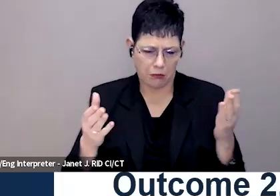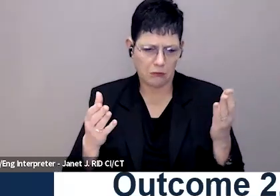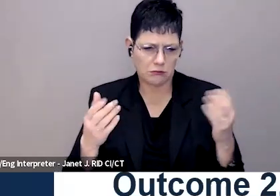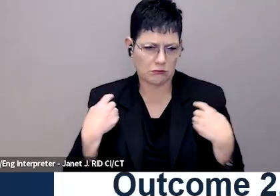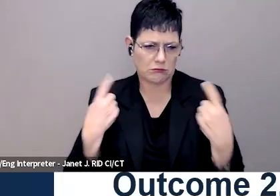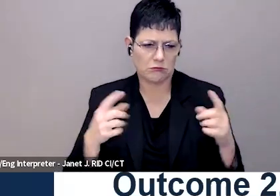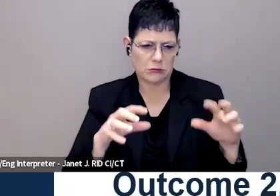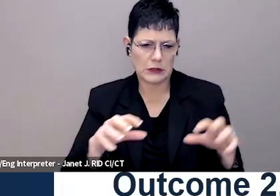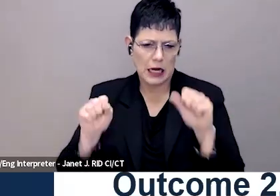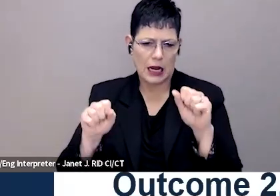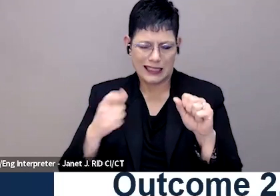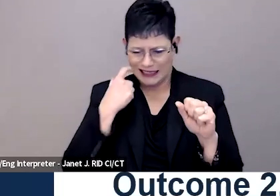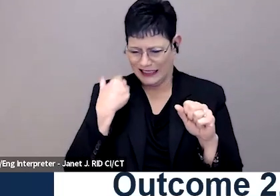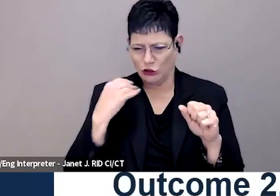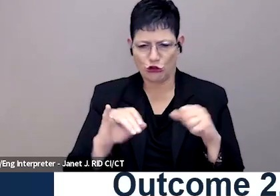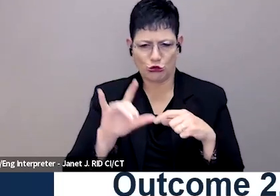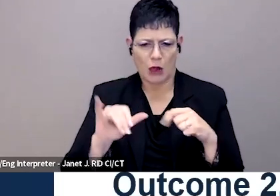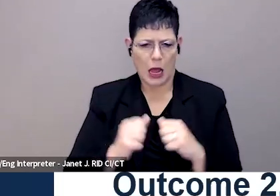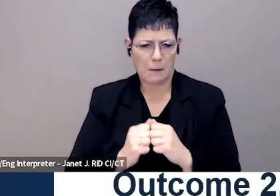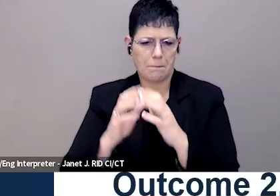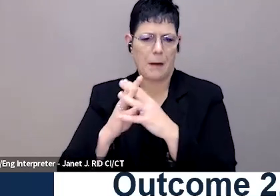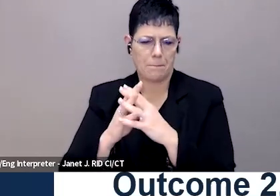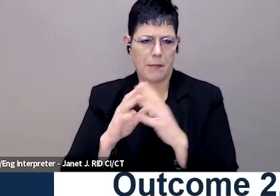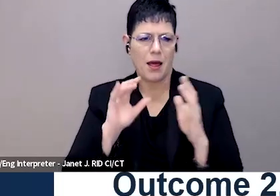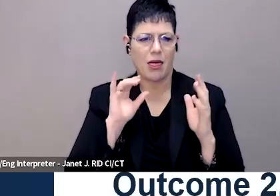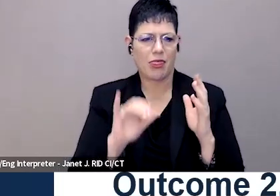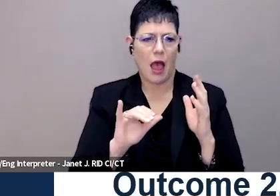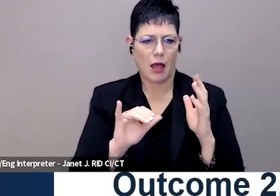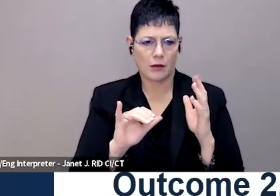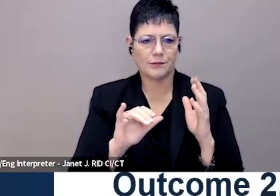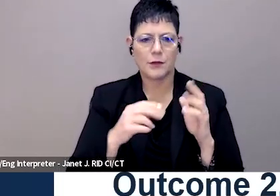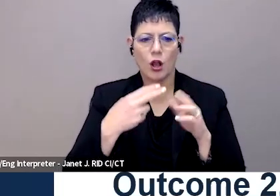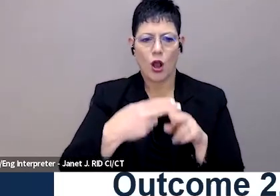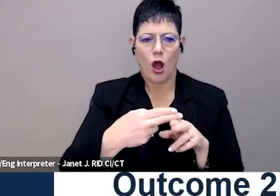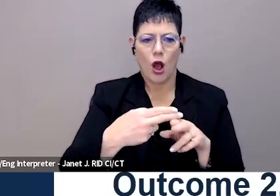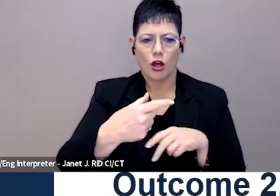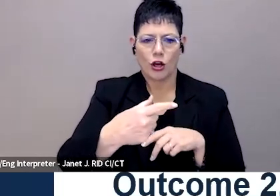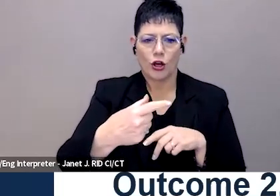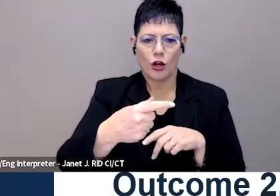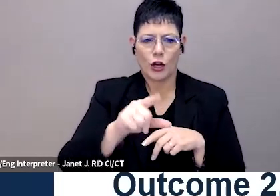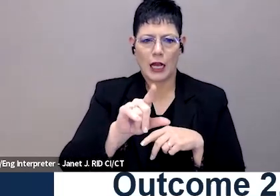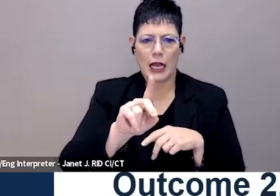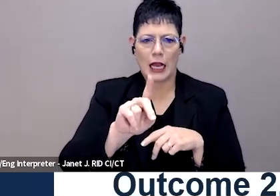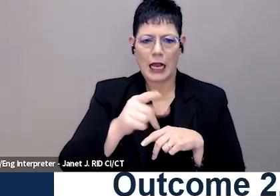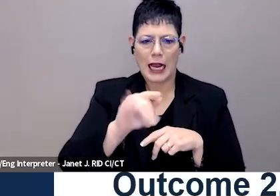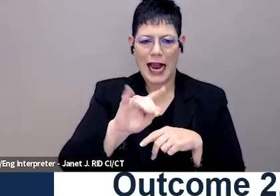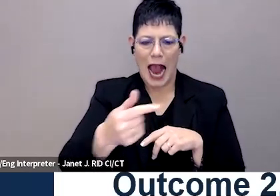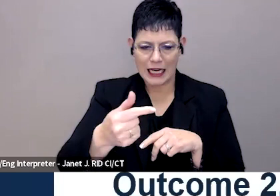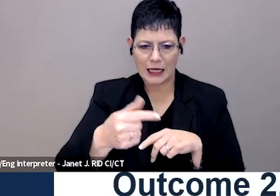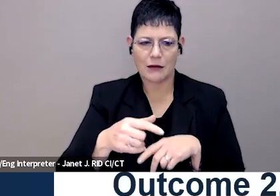has launched this past July is the implementation of the Guiding and Improved Dementia Experience